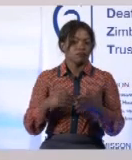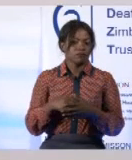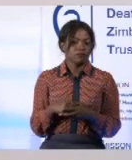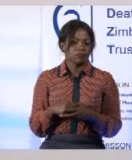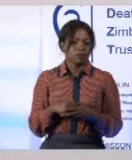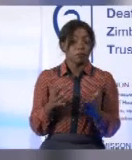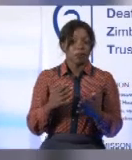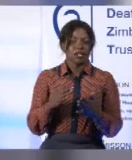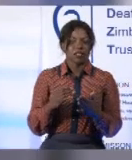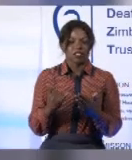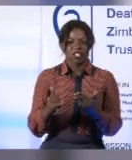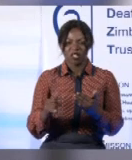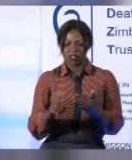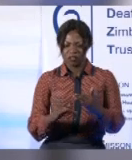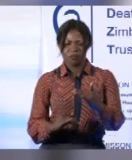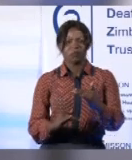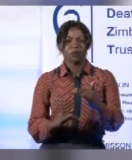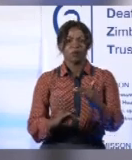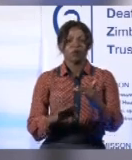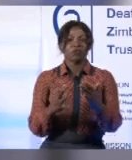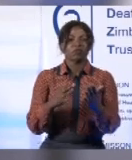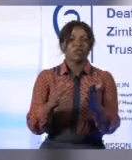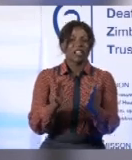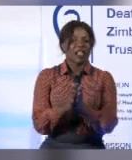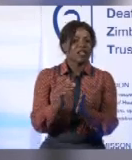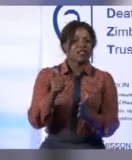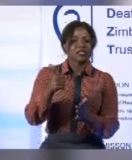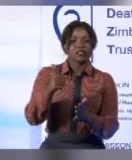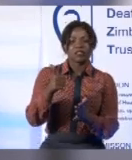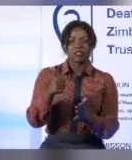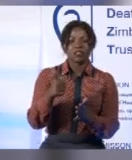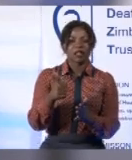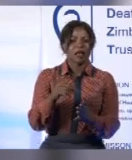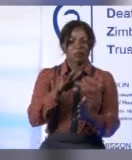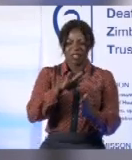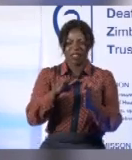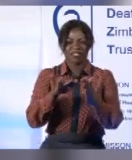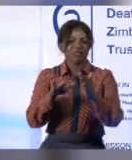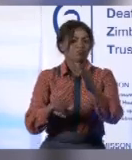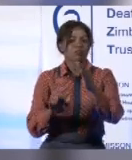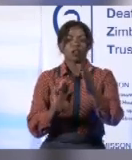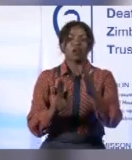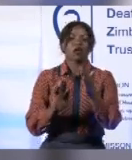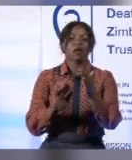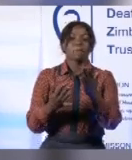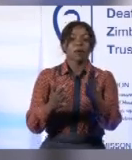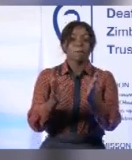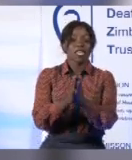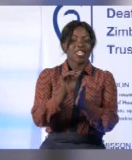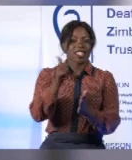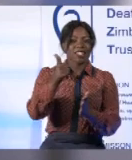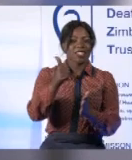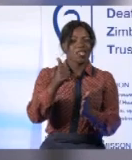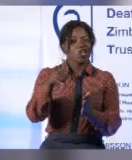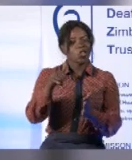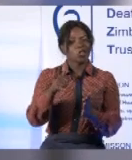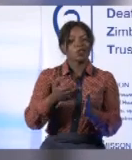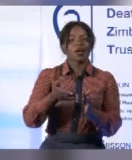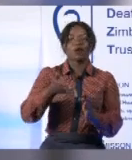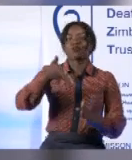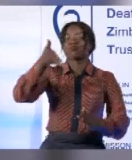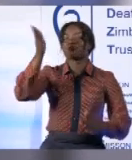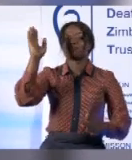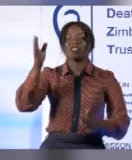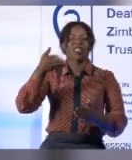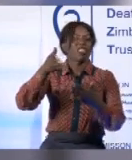your minimum age? Of course, it's the 16 years. Of course, they are still kids. But as for the maximum, it's as long as somebody can be able to